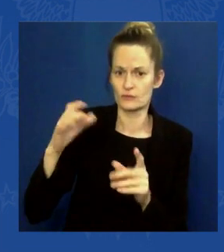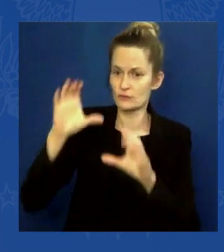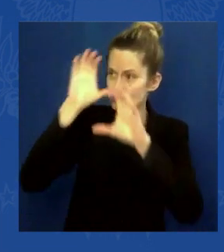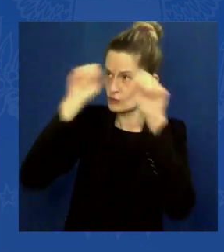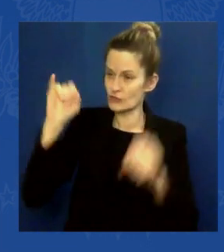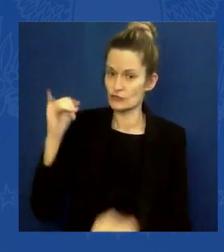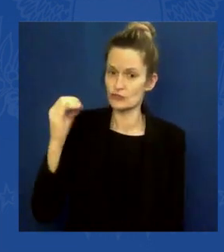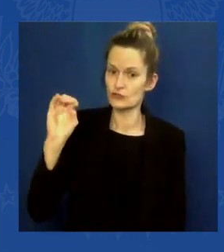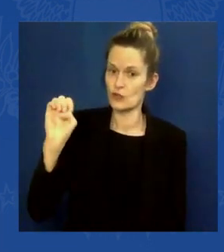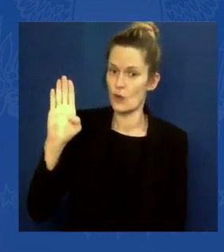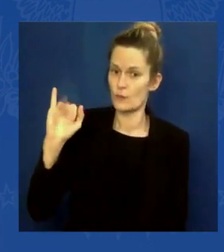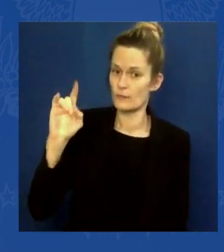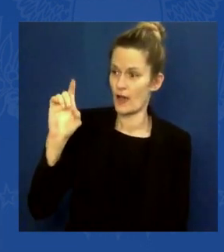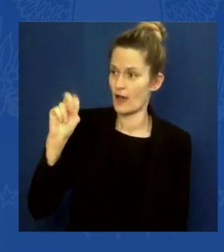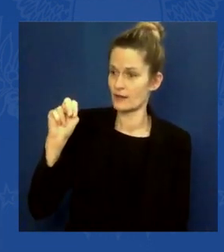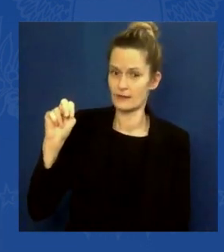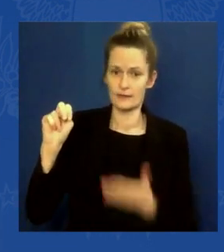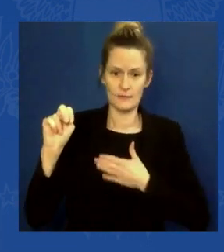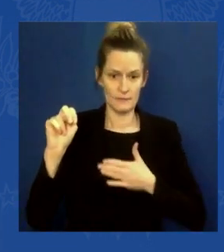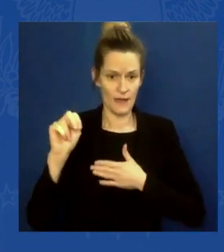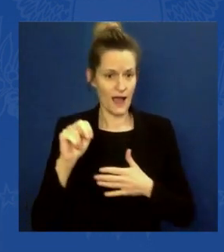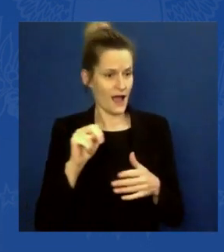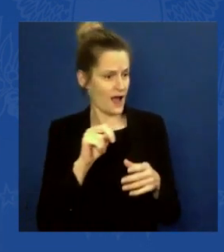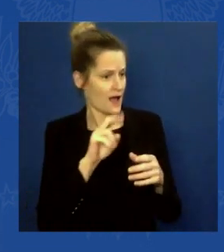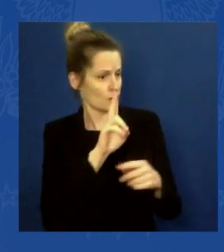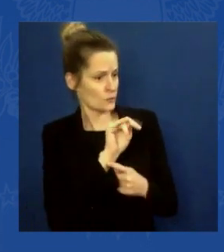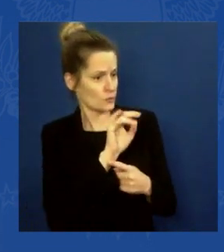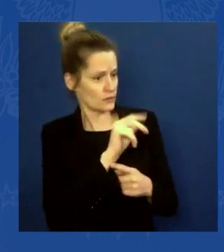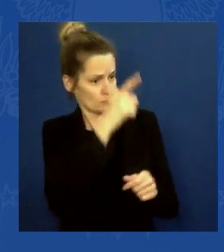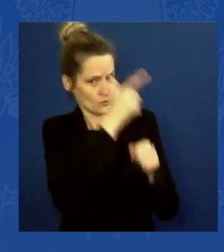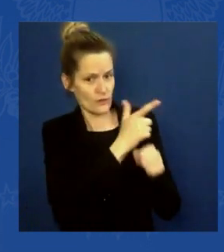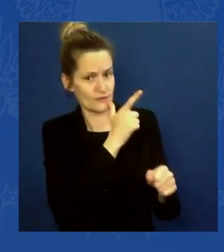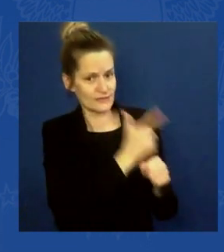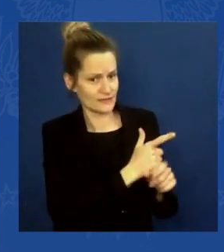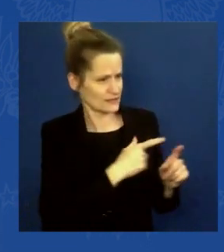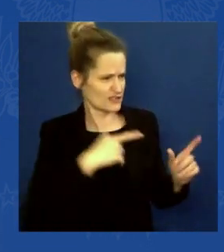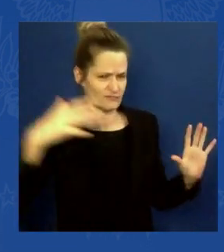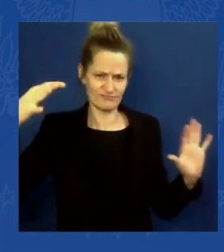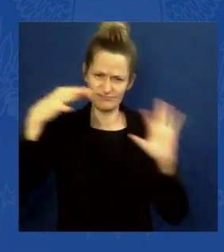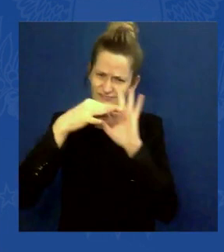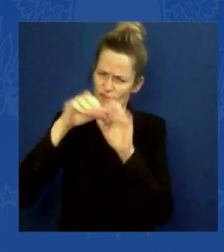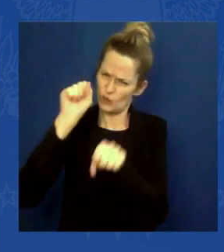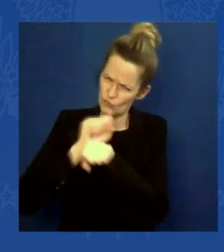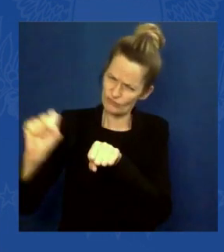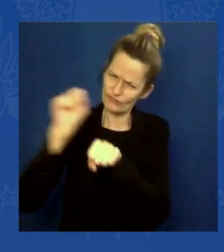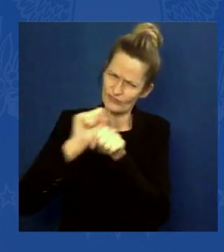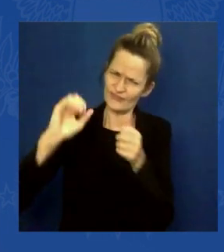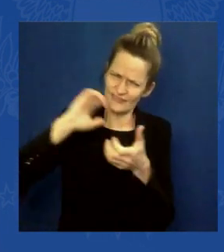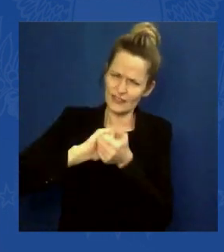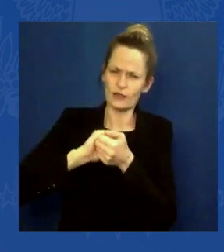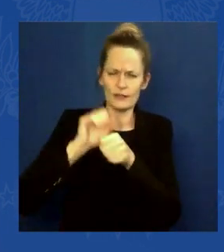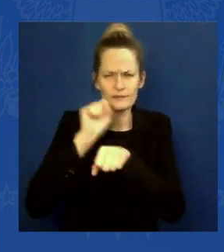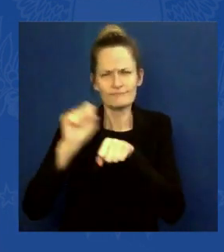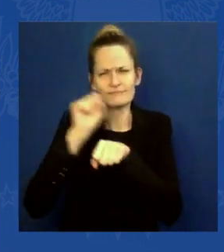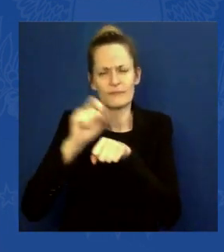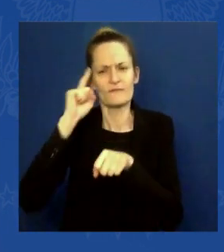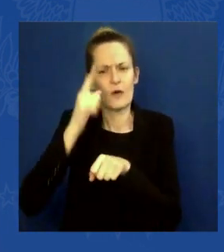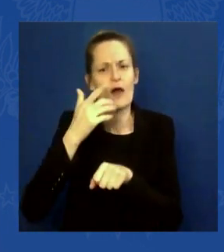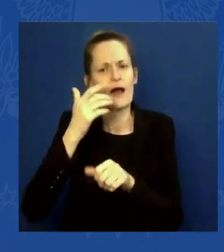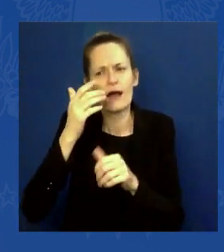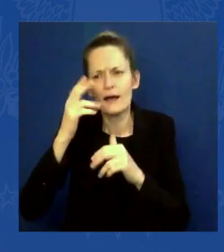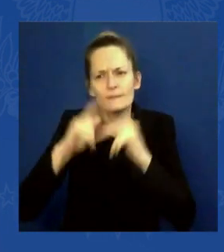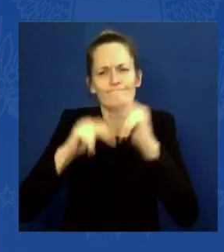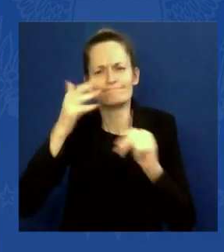are working hard to build every single day. President Joe Biden is not just pro-union, he's pro-people, and